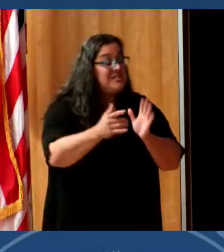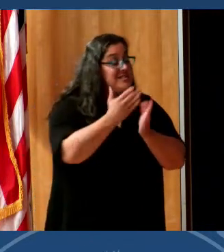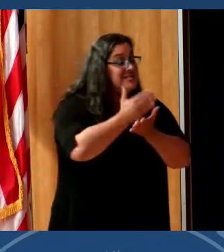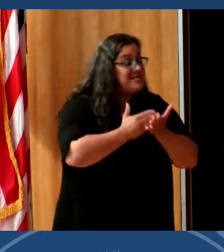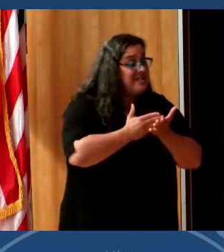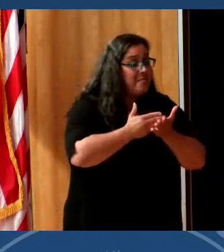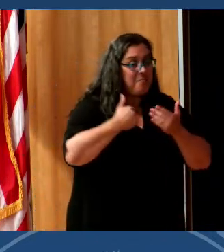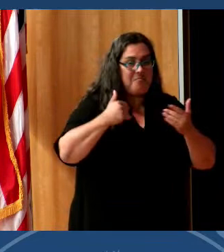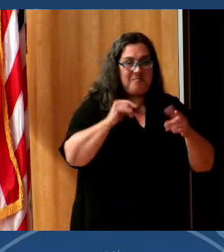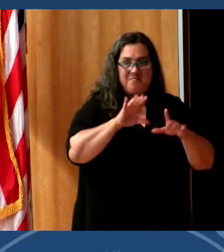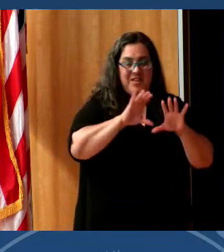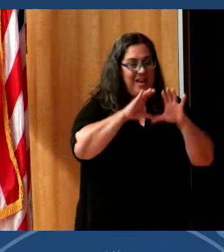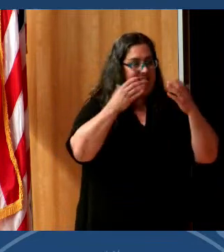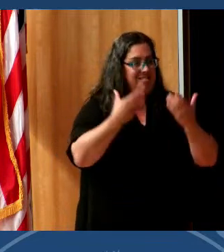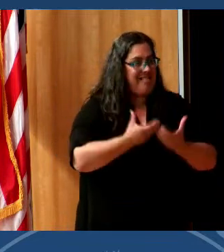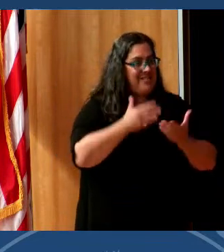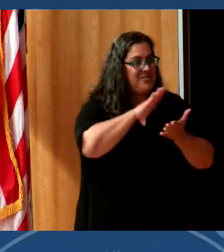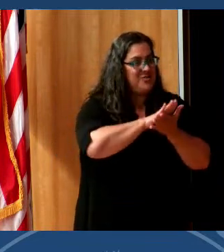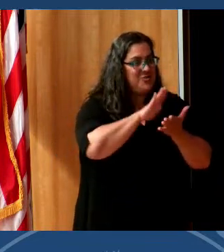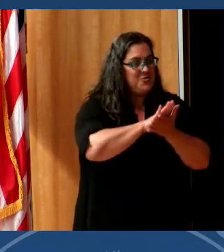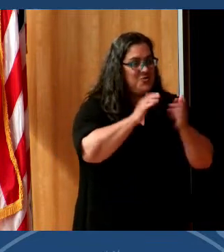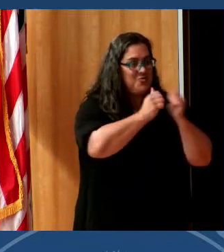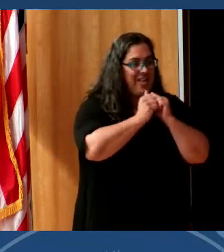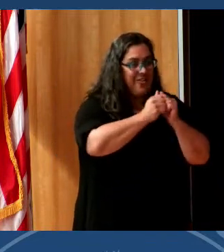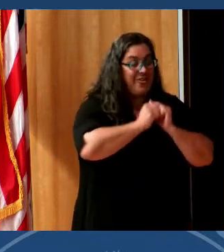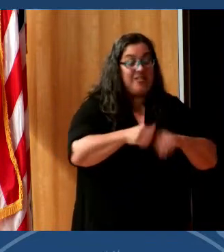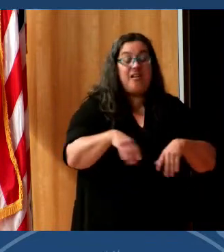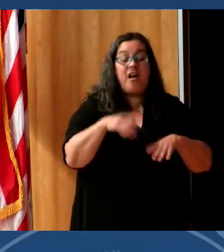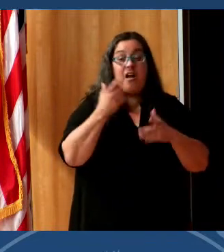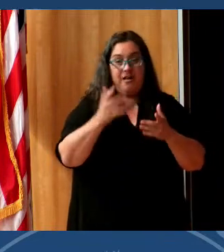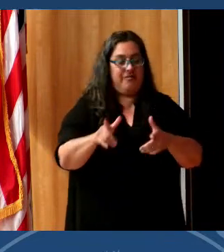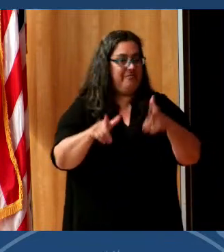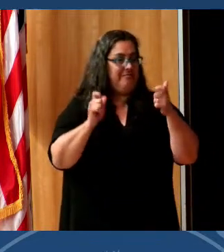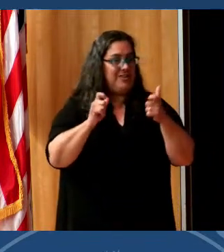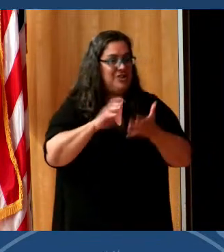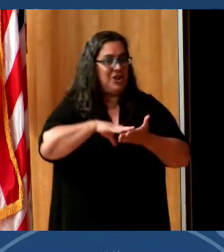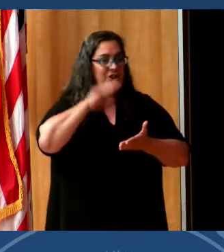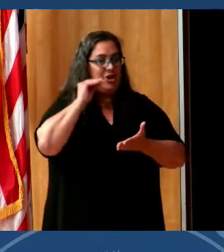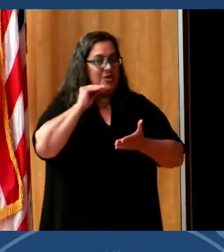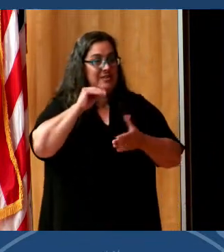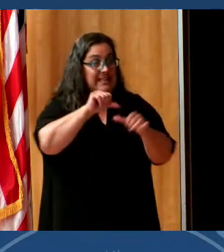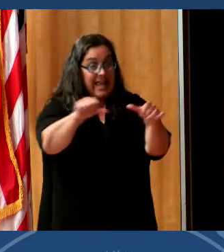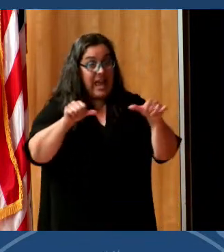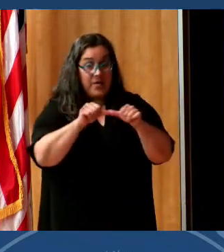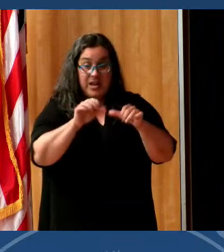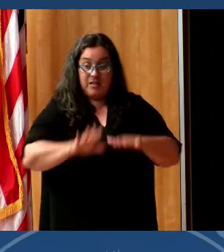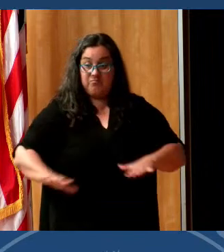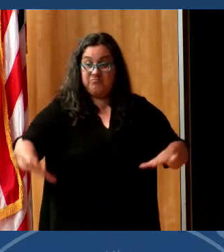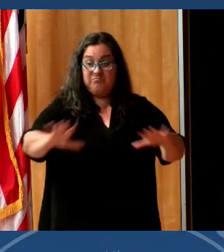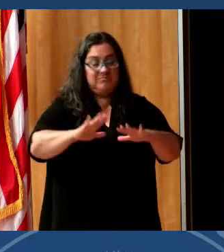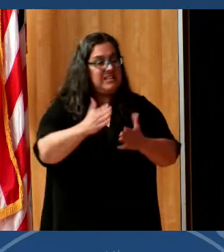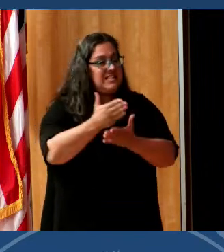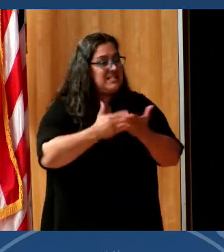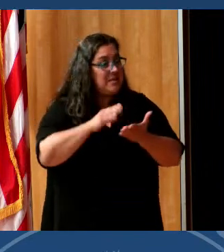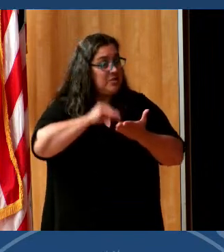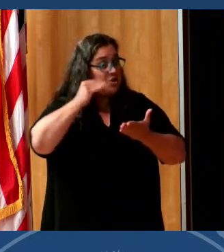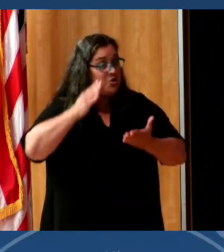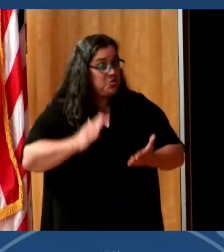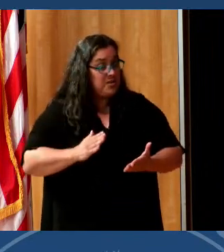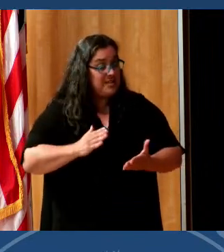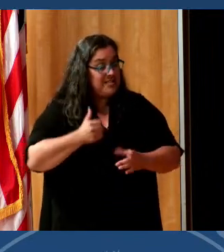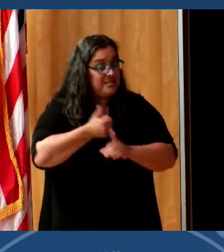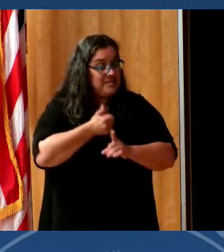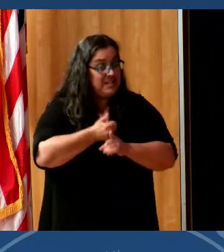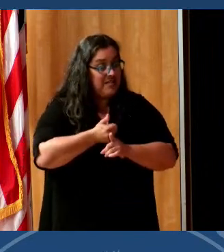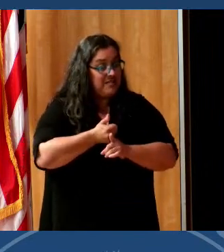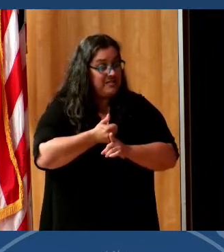other. I also soon learned that the area and some of the surrounding areas, some of these students